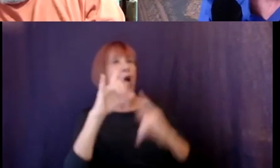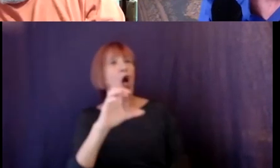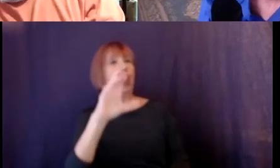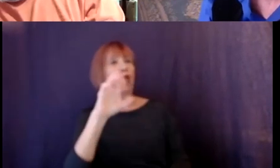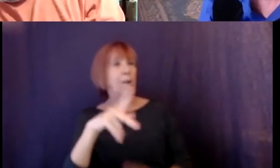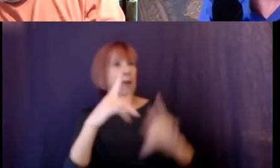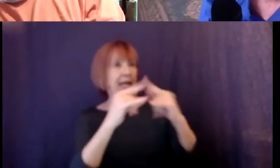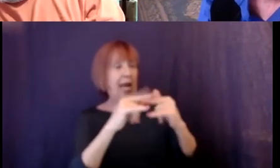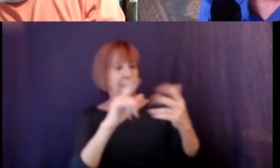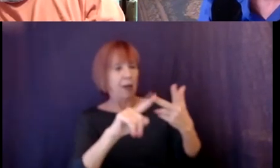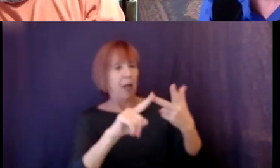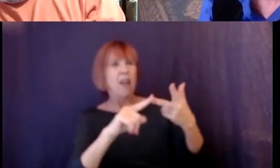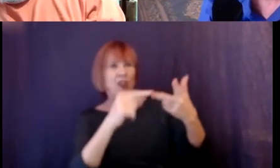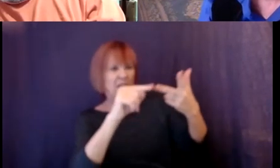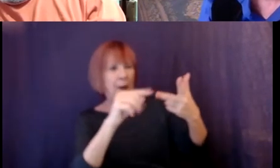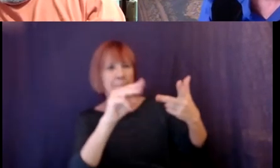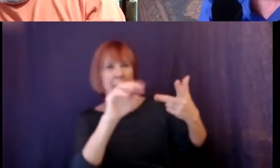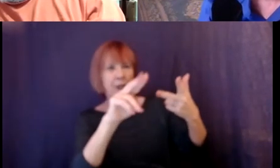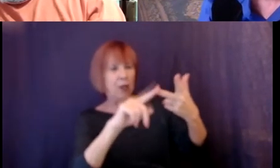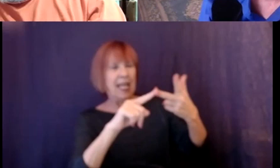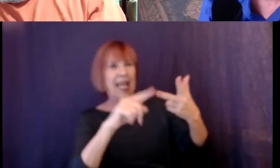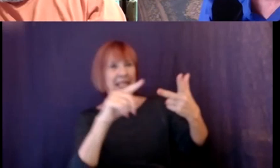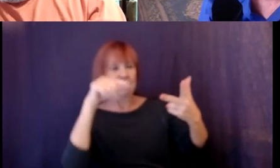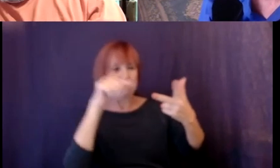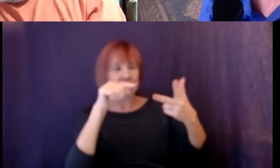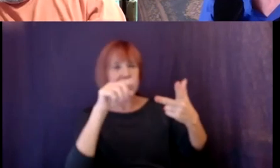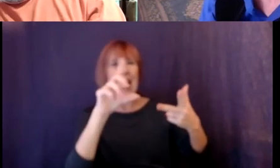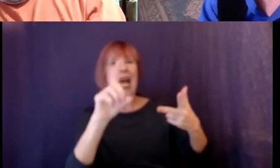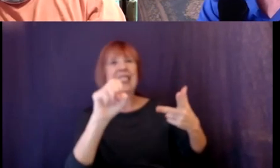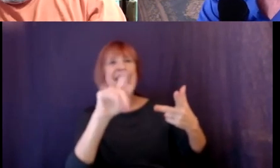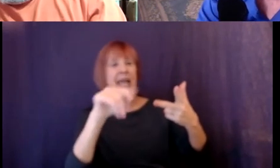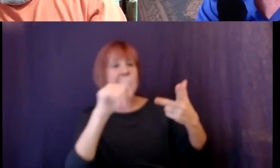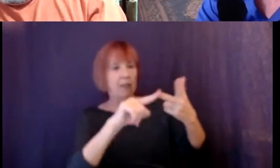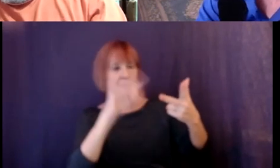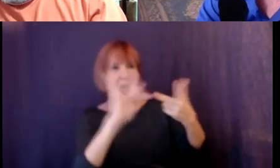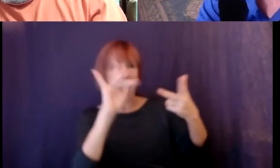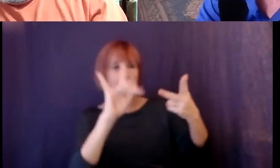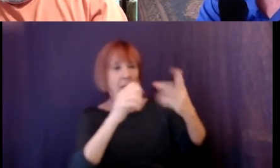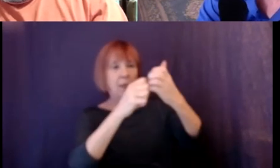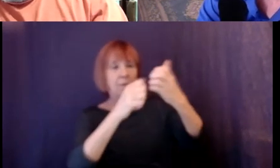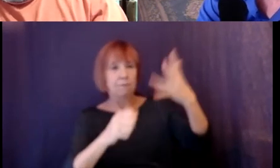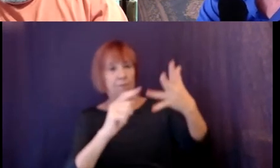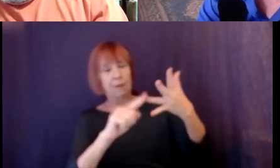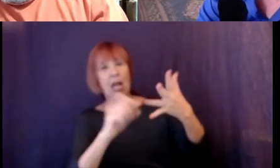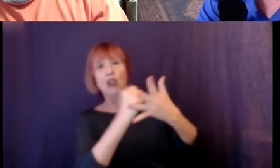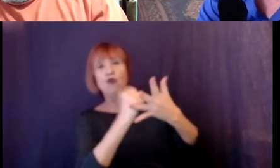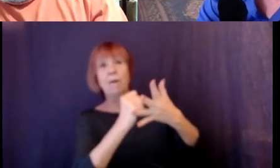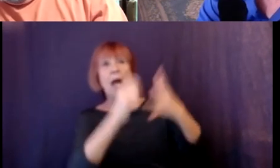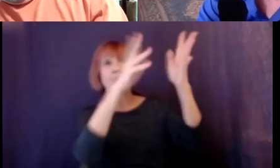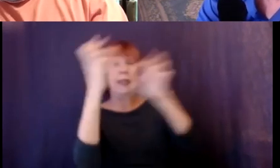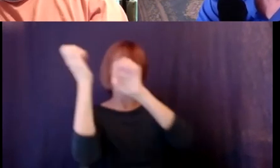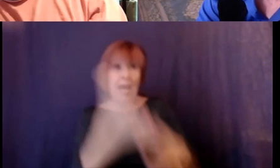details, and you click on that and you can find the script there and download it. And what she then does is she's got the